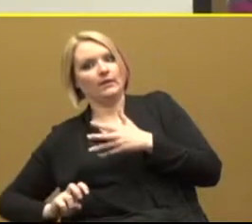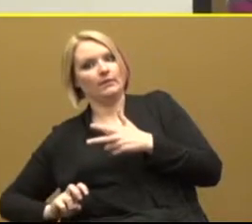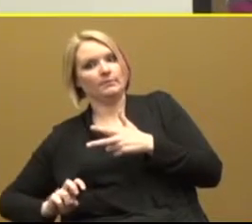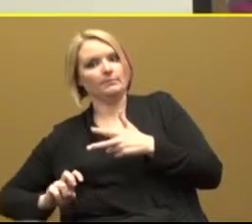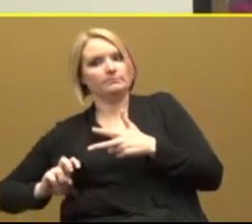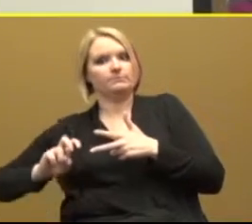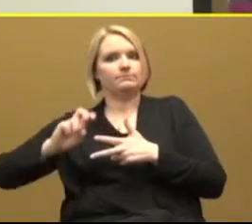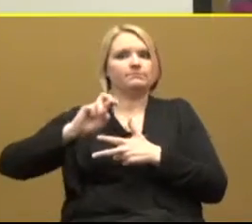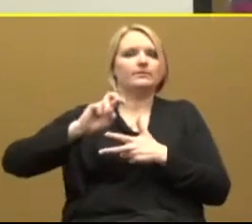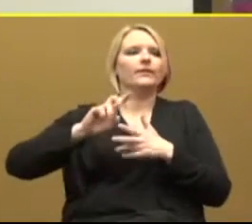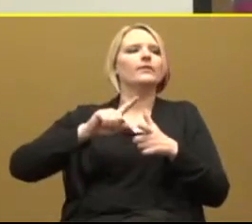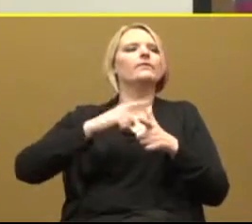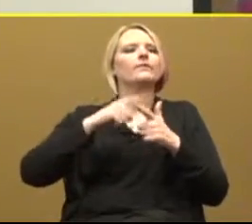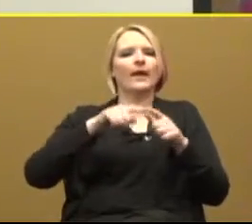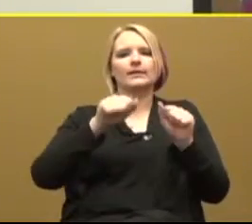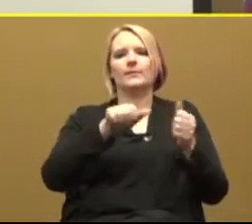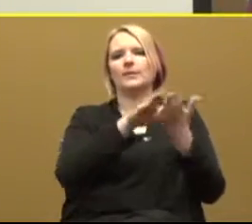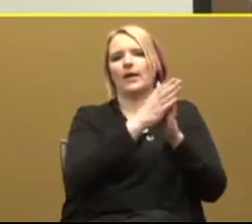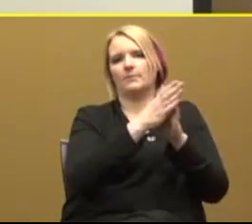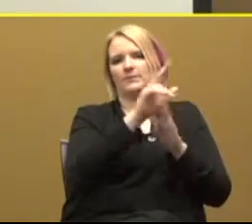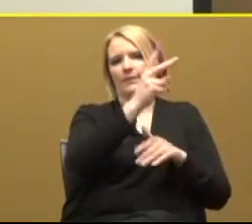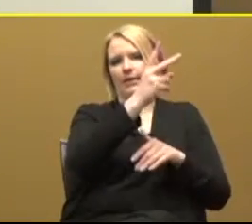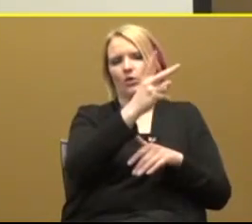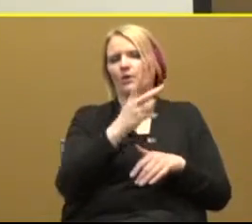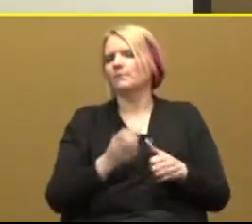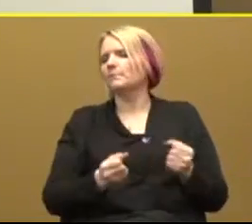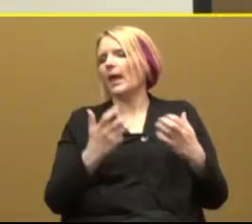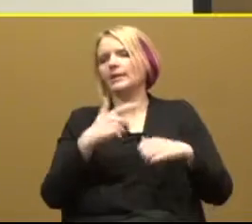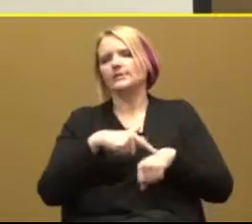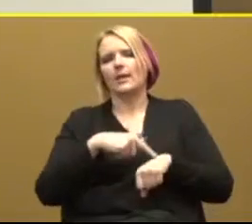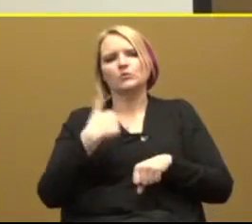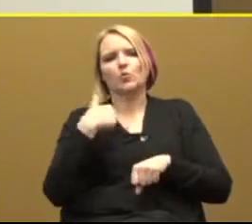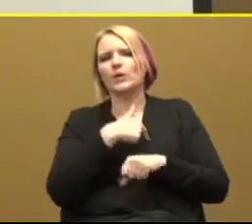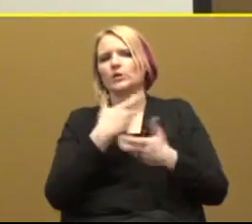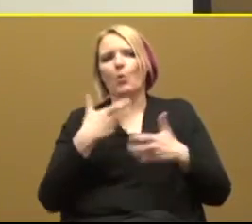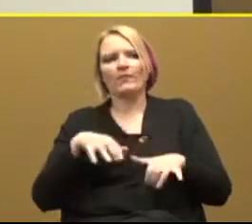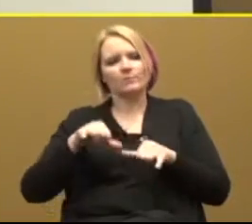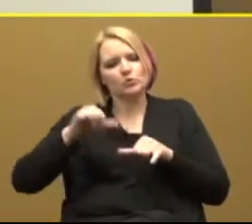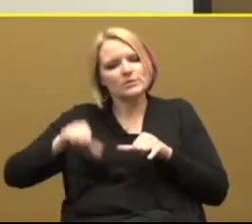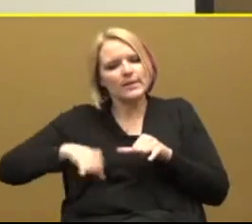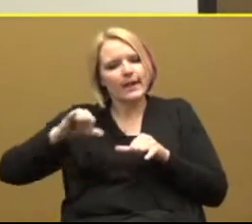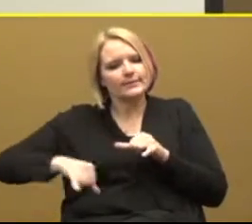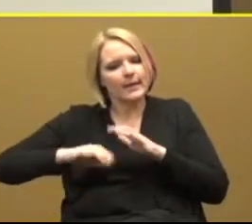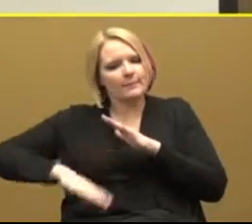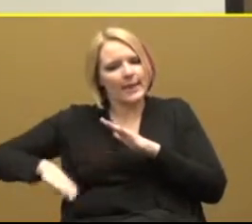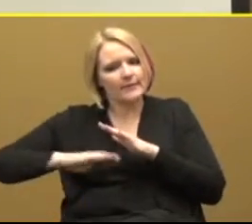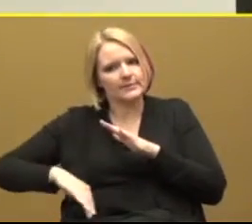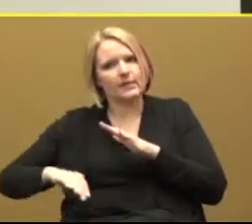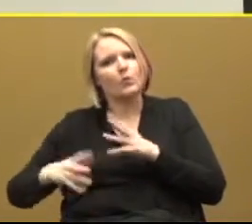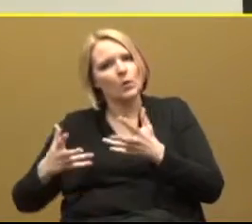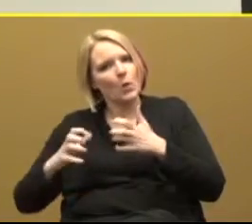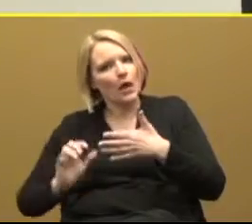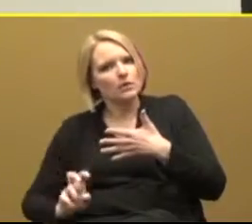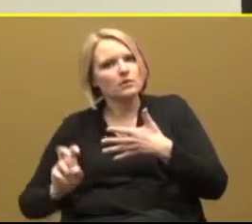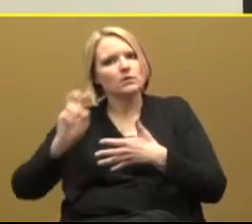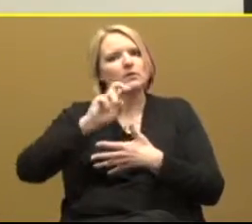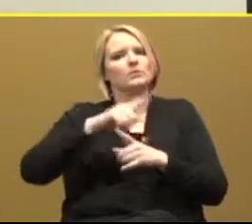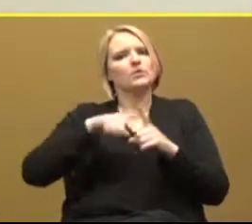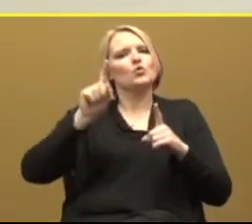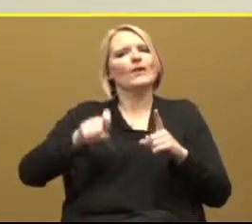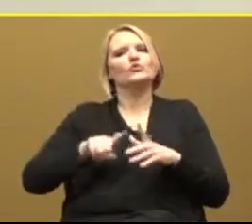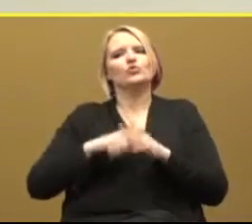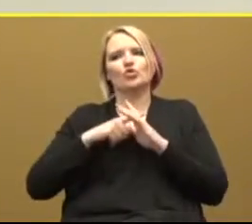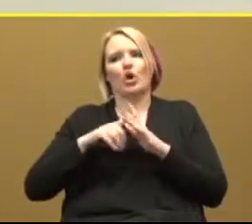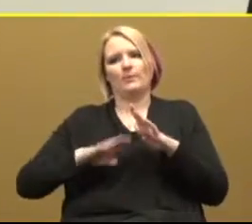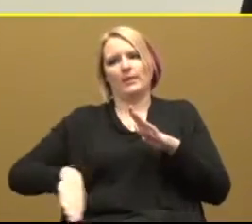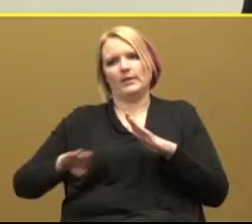secondary. So, you know, oftentimes we don't want to keep them there for very long, but sometimes we have to start them